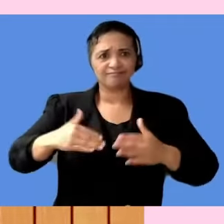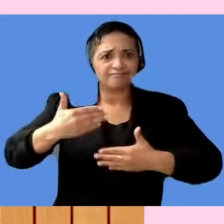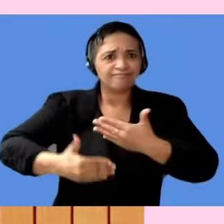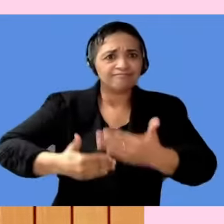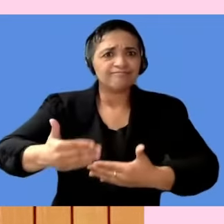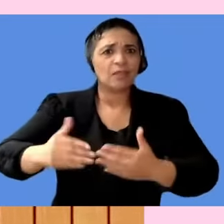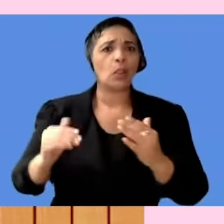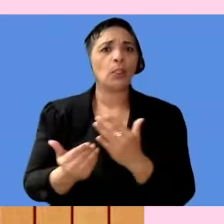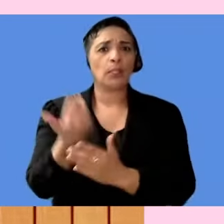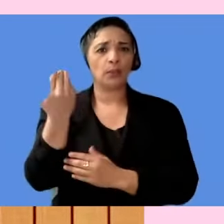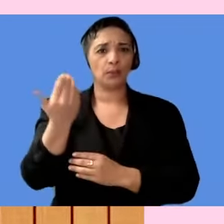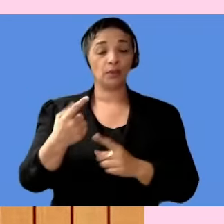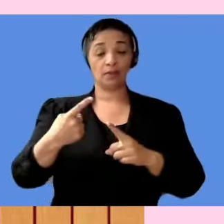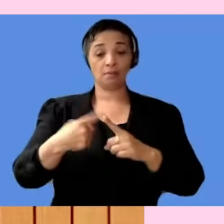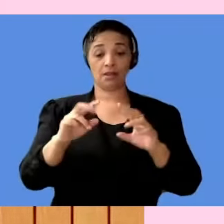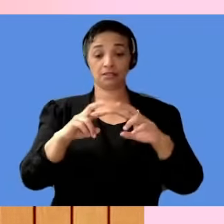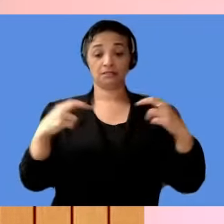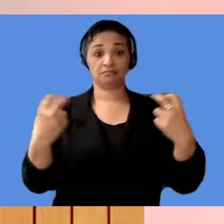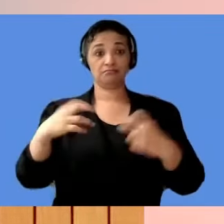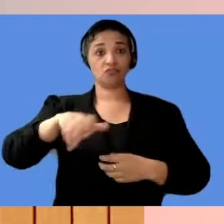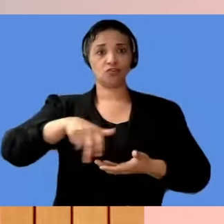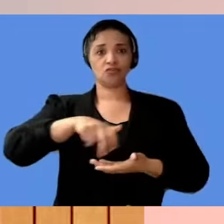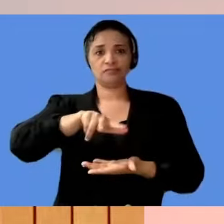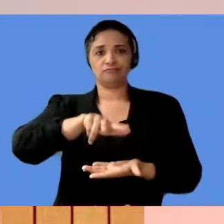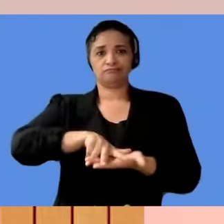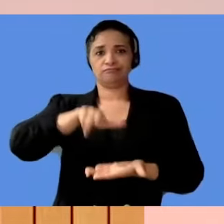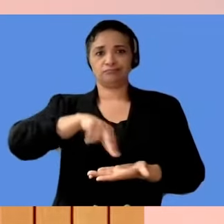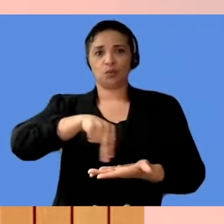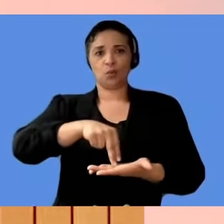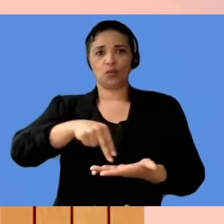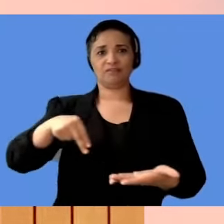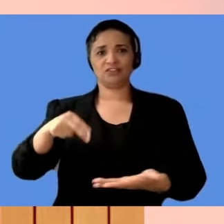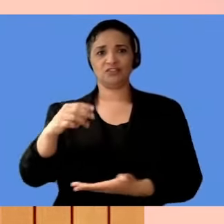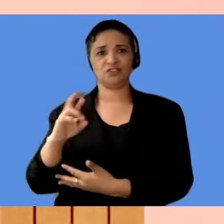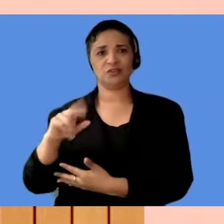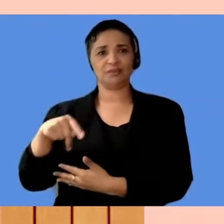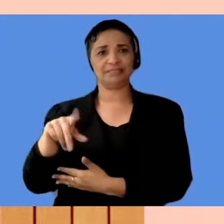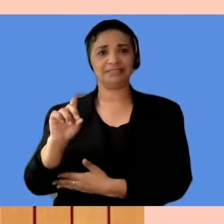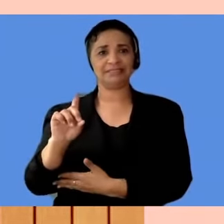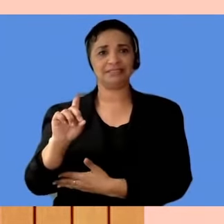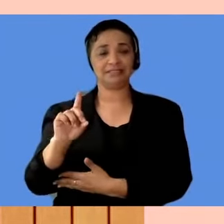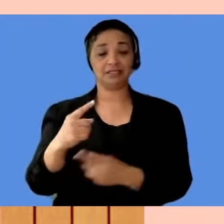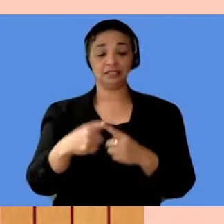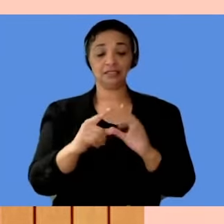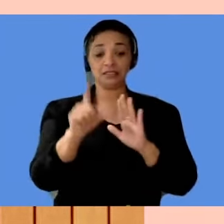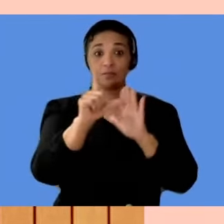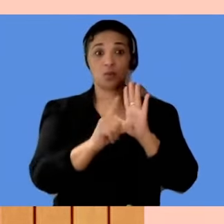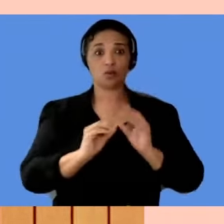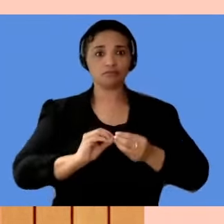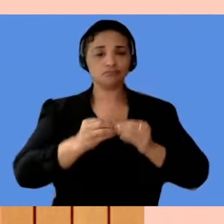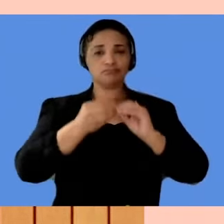ratify UNCRPD, one of the first country to come up with a disability legislation which is harmonized with